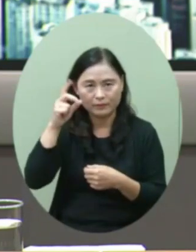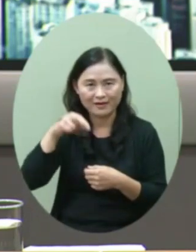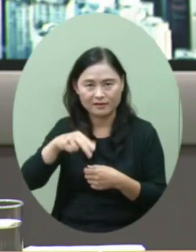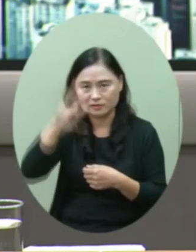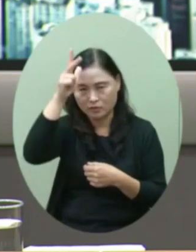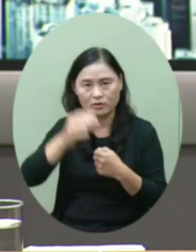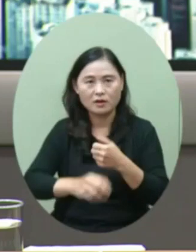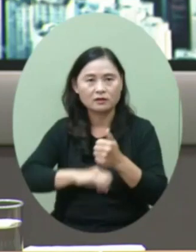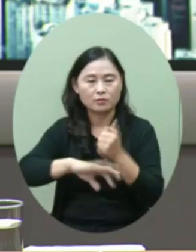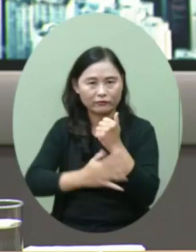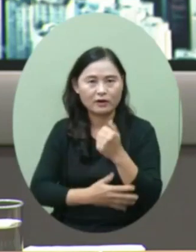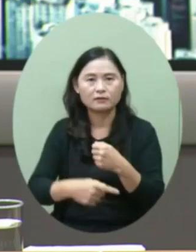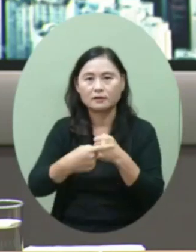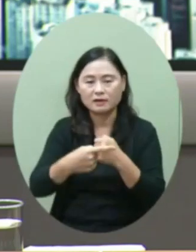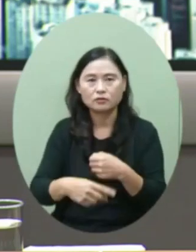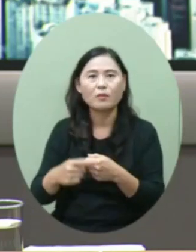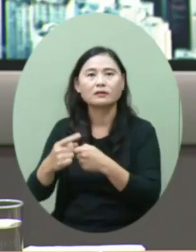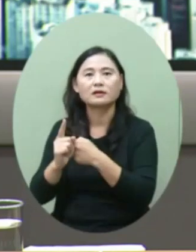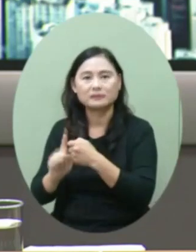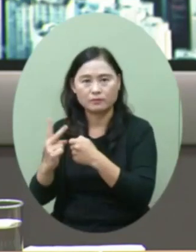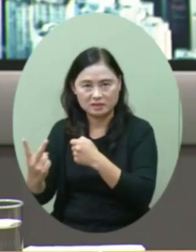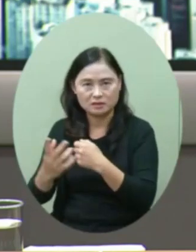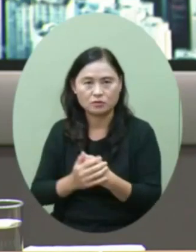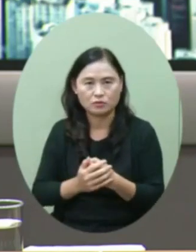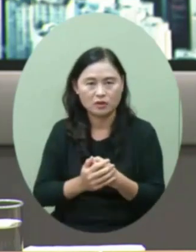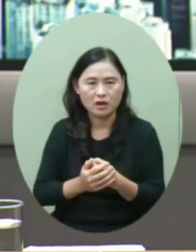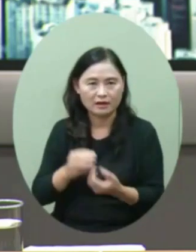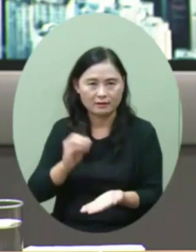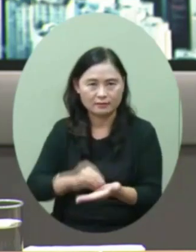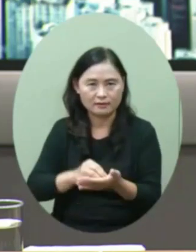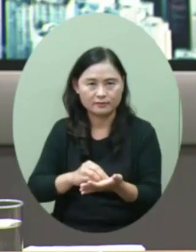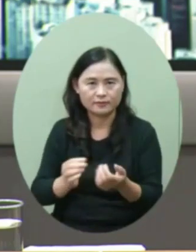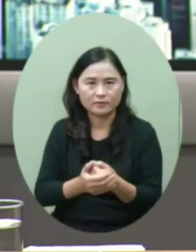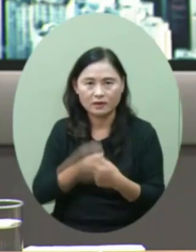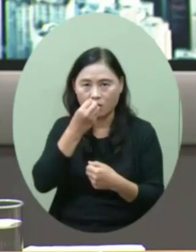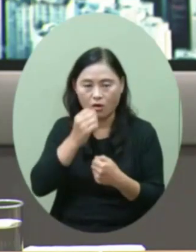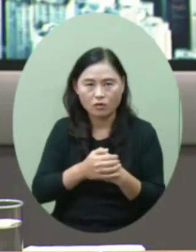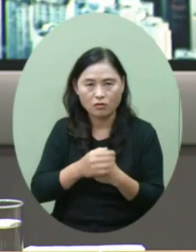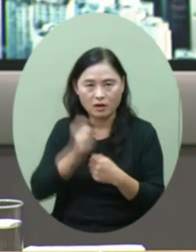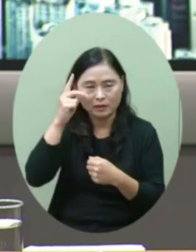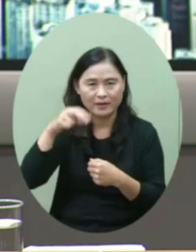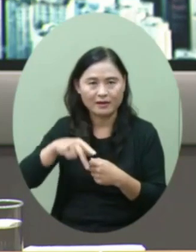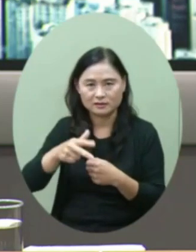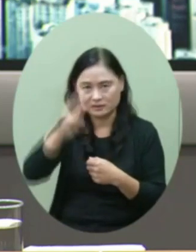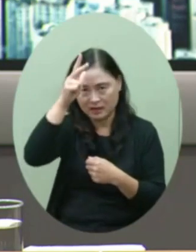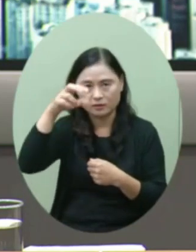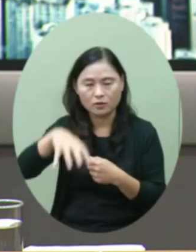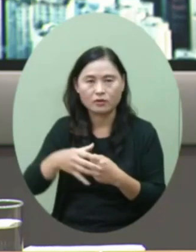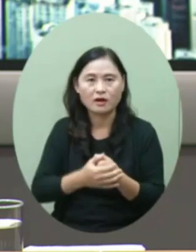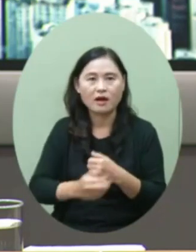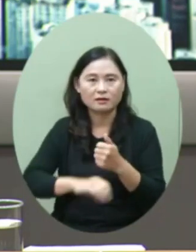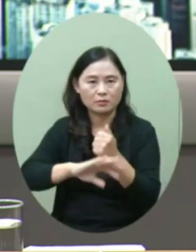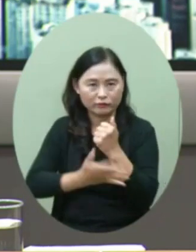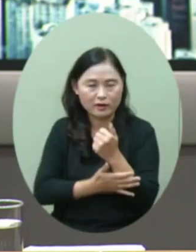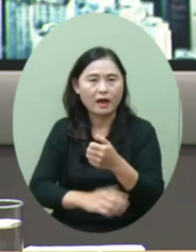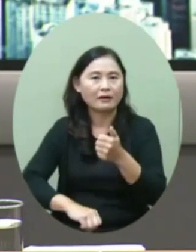that the provisions in Articles 1 and 12 of the Basic Law of the Hong Kong SAR on the